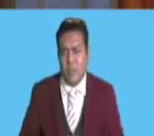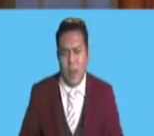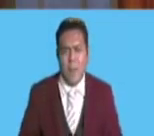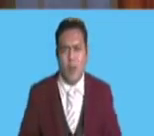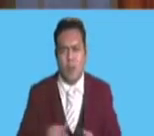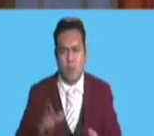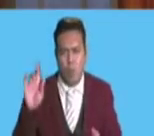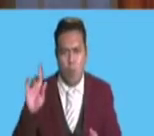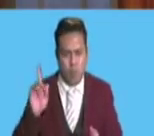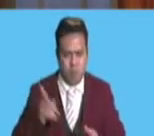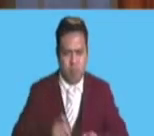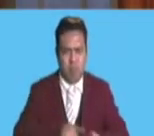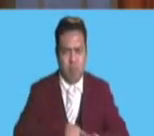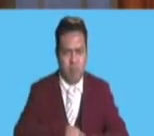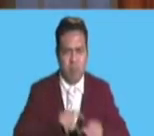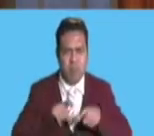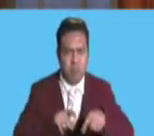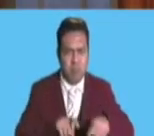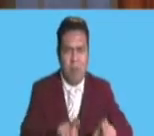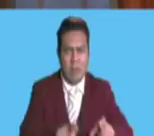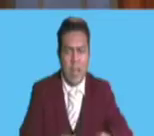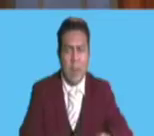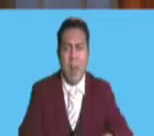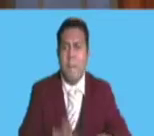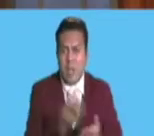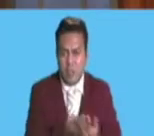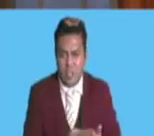budgeting. And I quote, "If you want